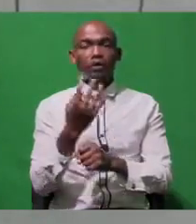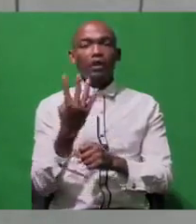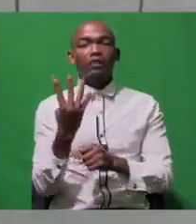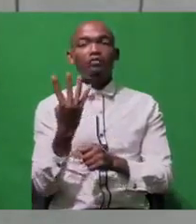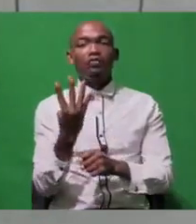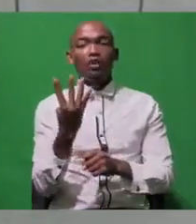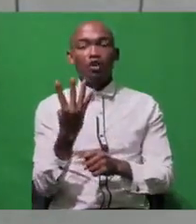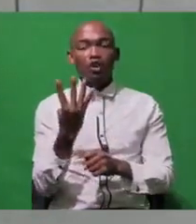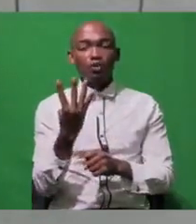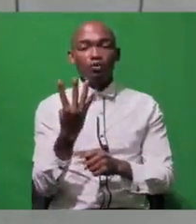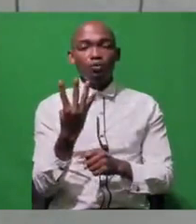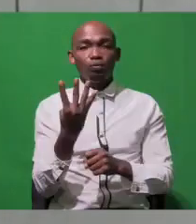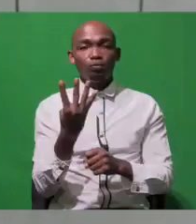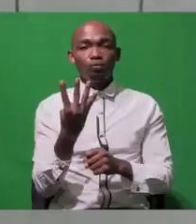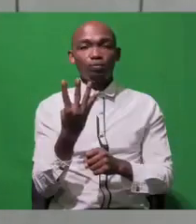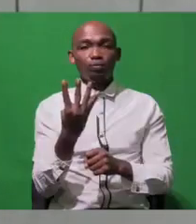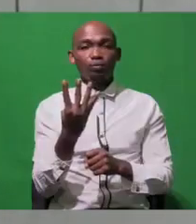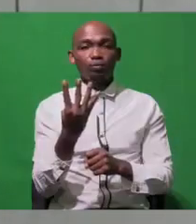4.